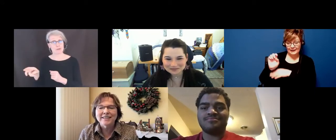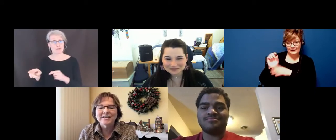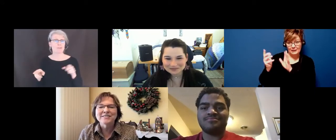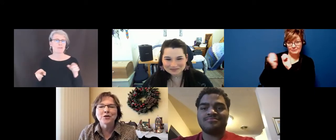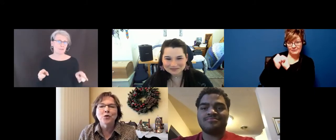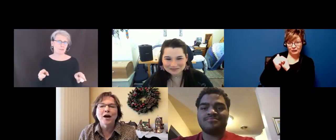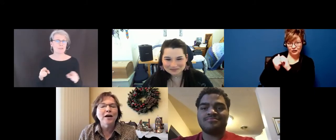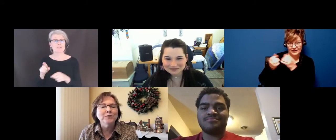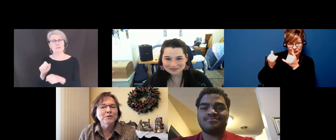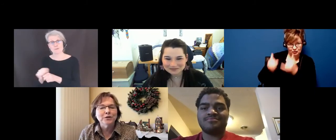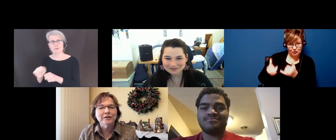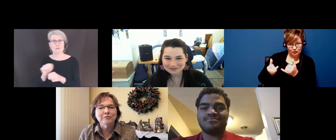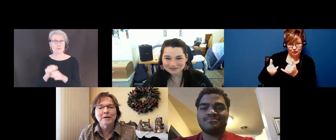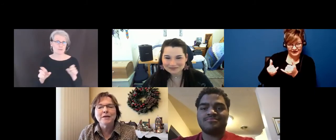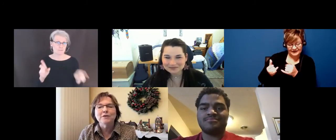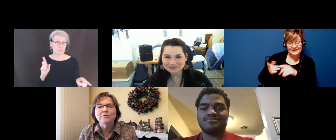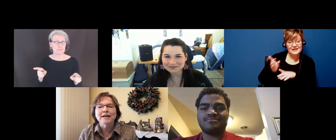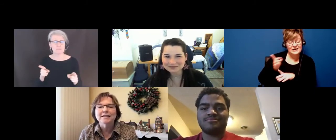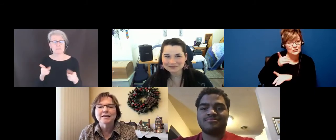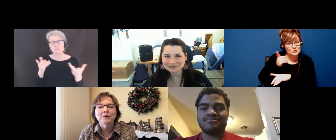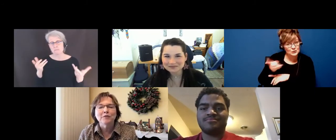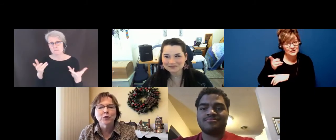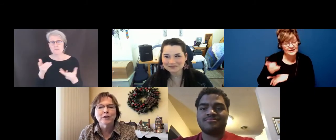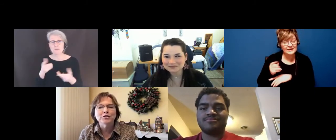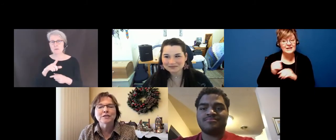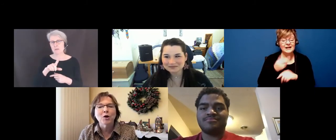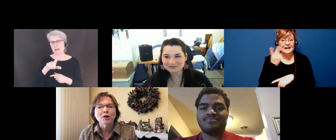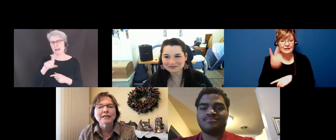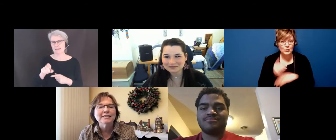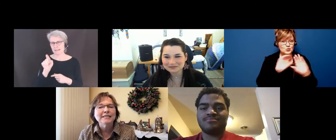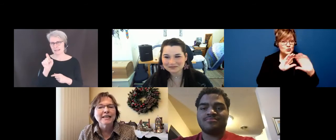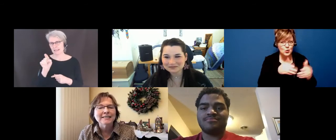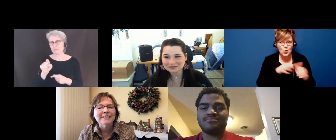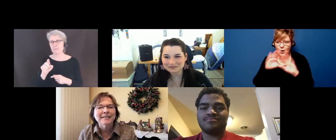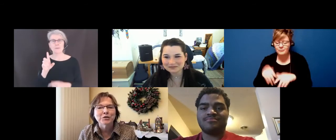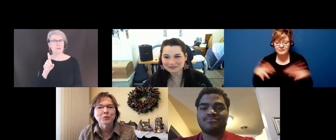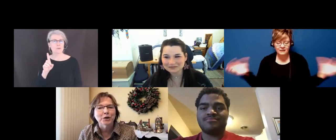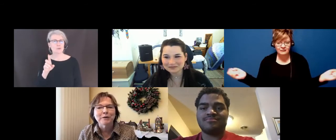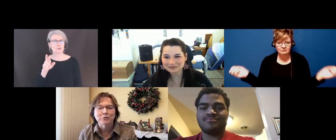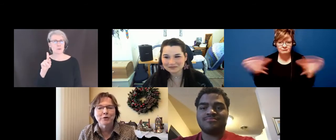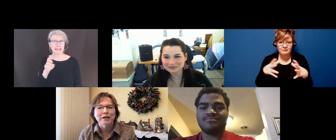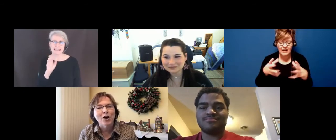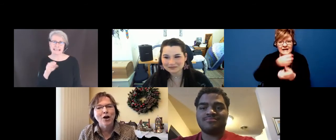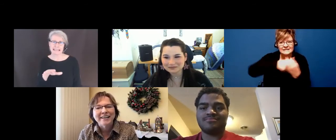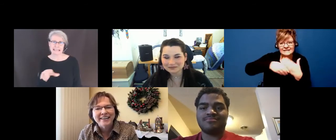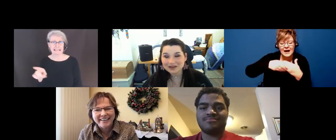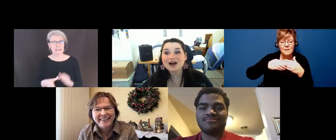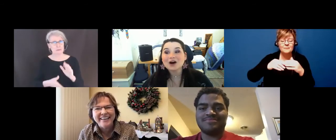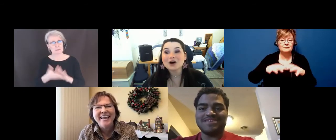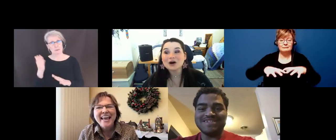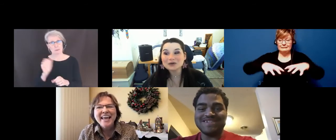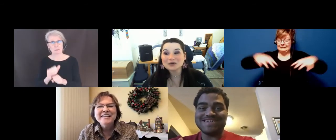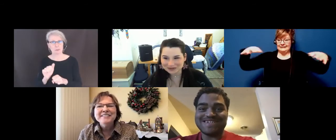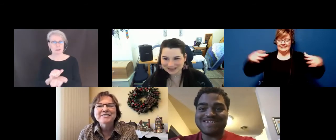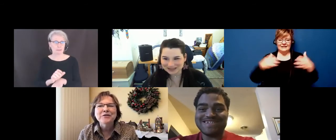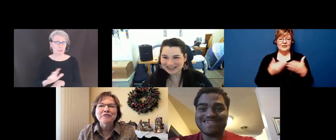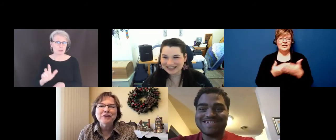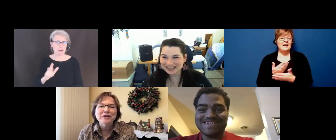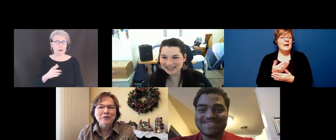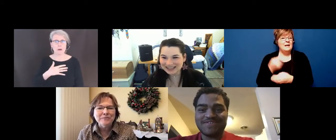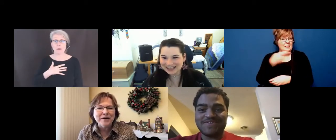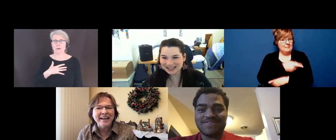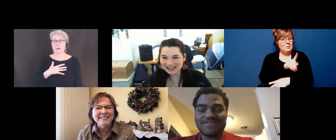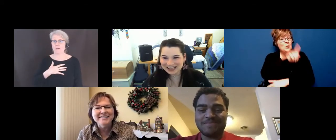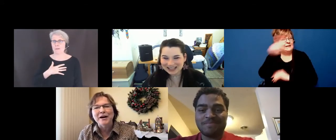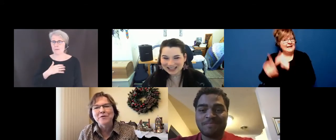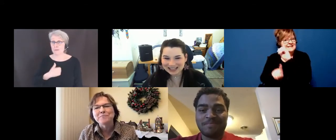Notations. So I was wondering if maybe you'd ask him a few questions, partly because he has to get to work by 3 o'clock. So if you